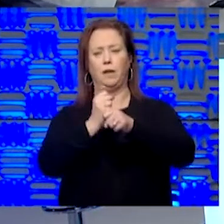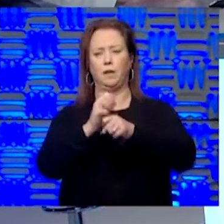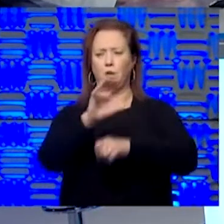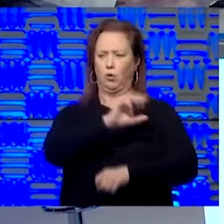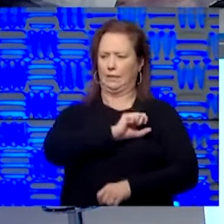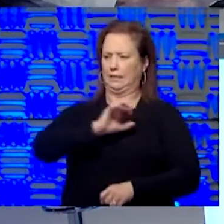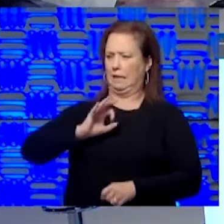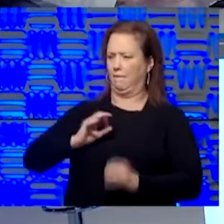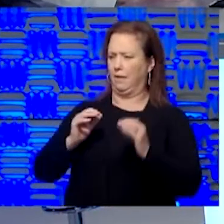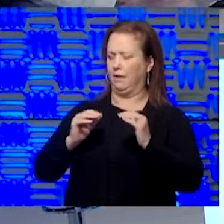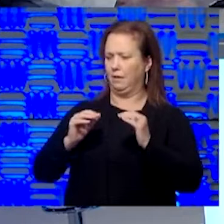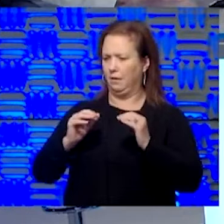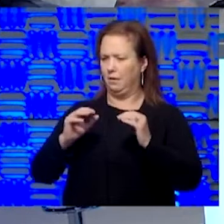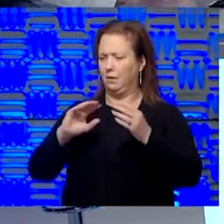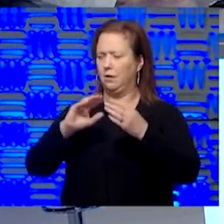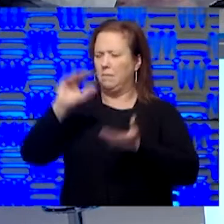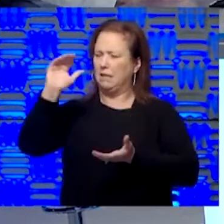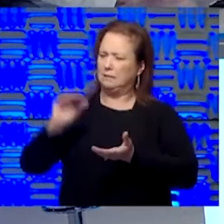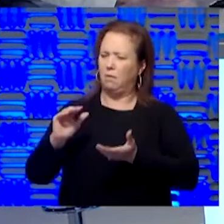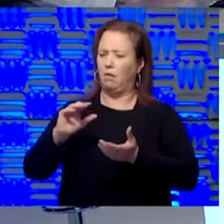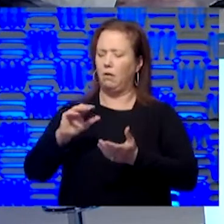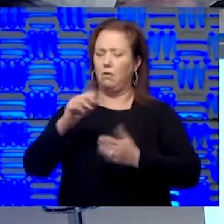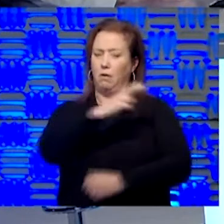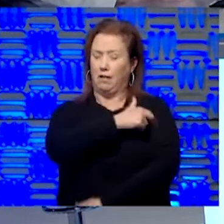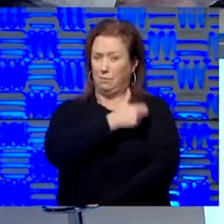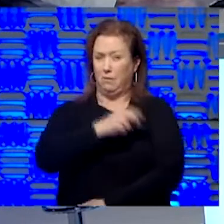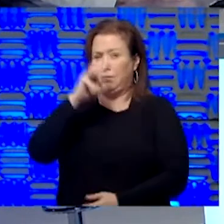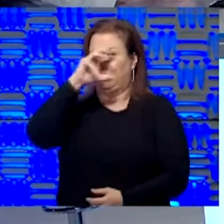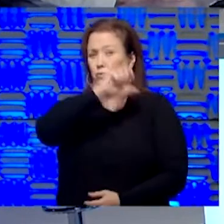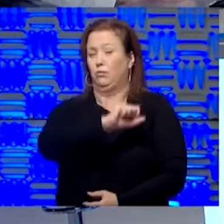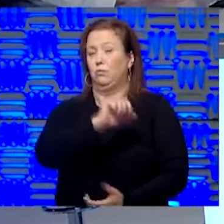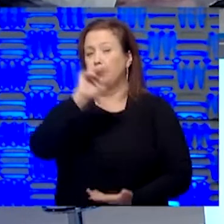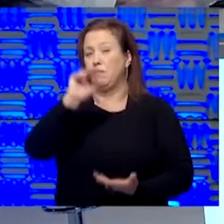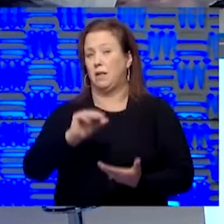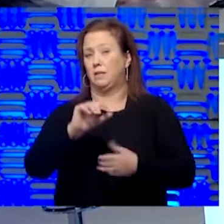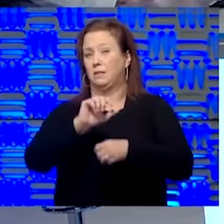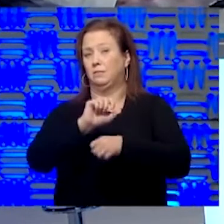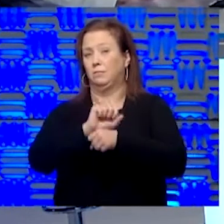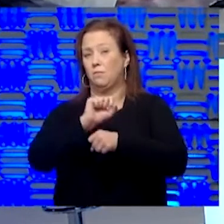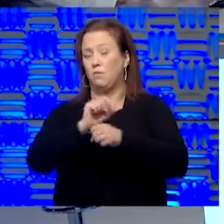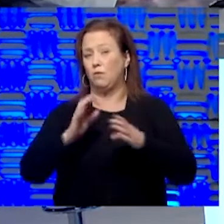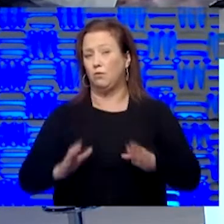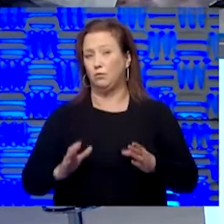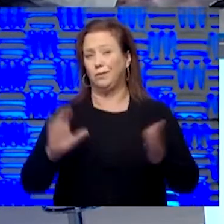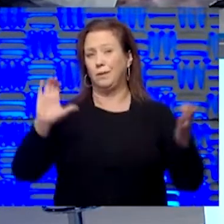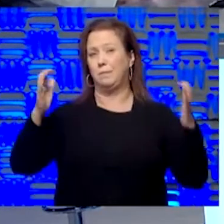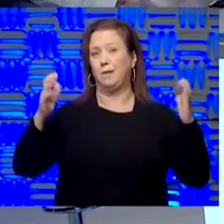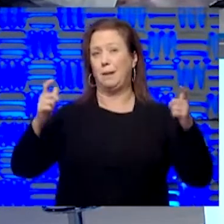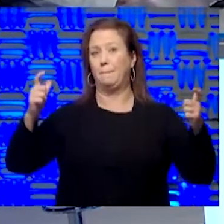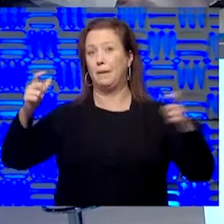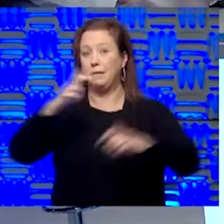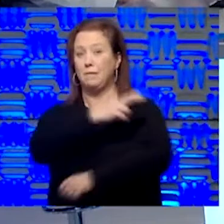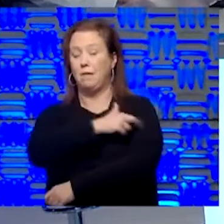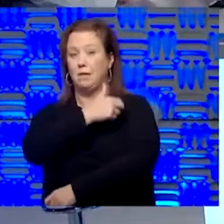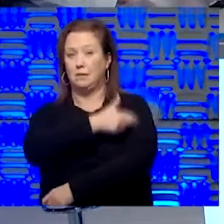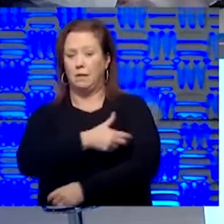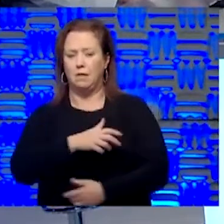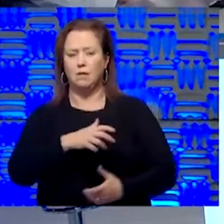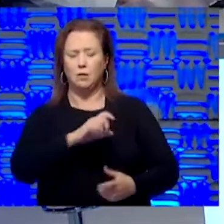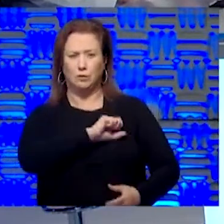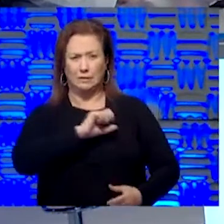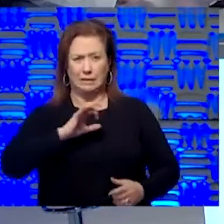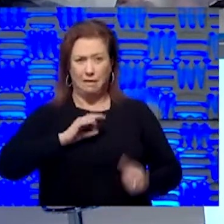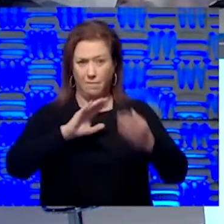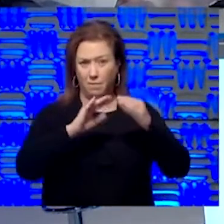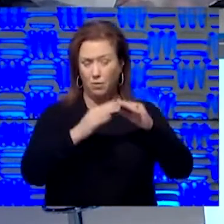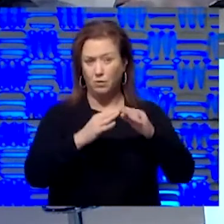your staffing level? Being smaller hospitals, I assume you have fewer employees than the bigger hospitals. How are you